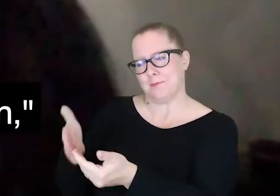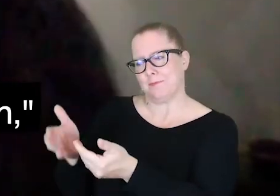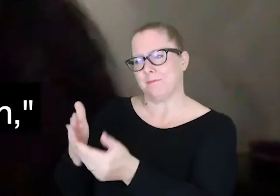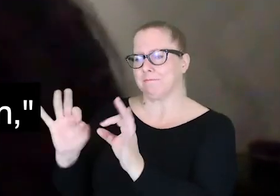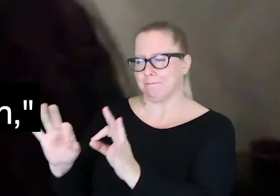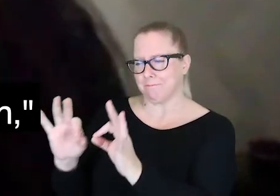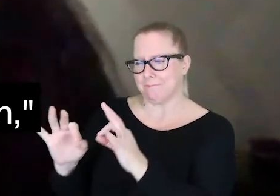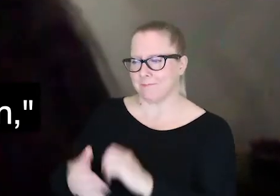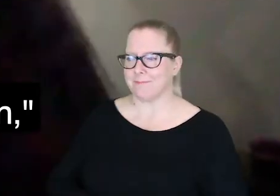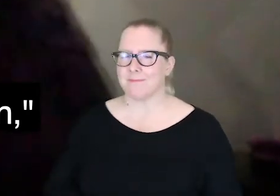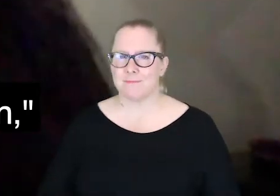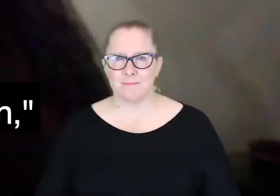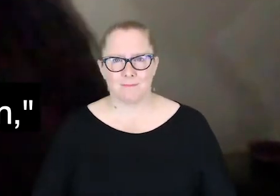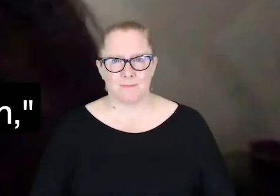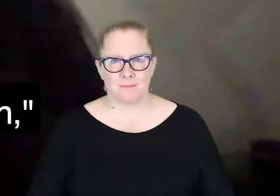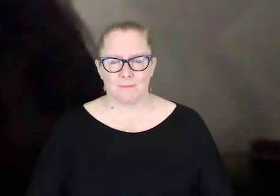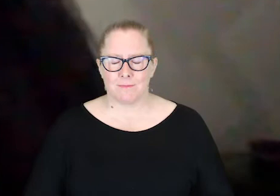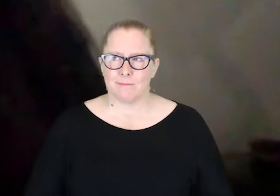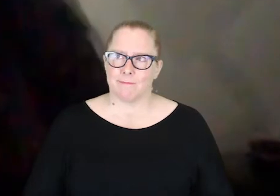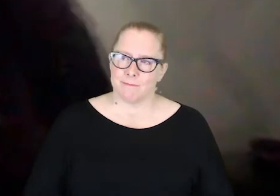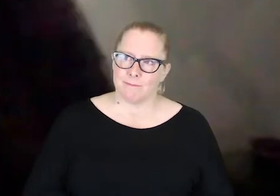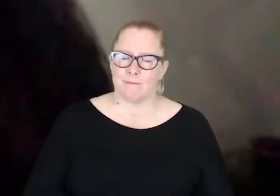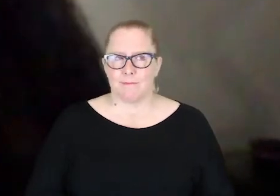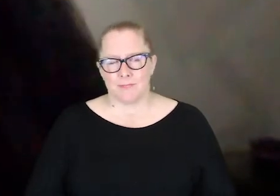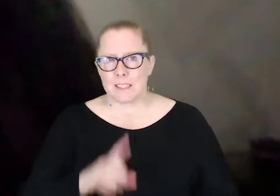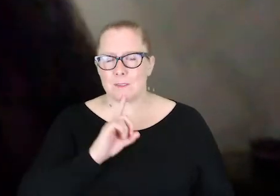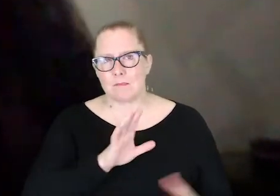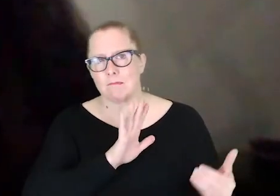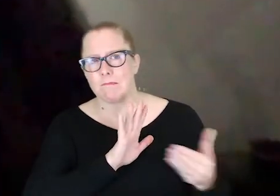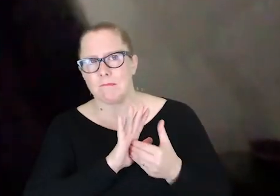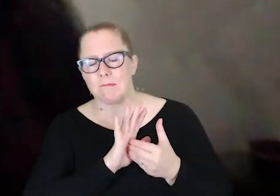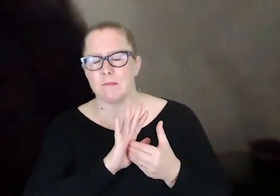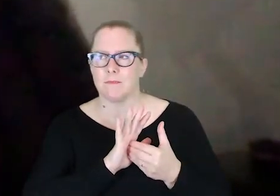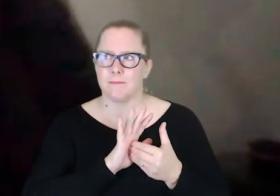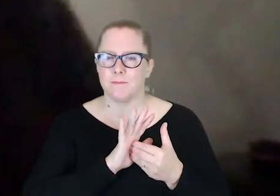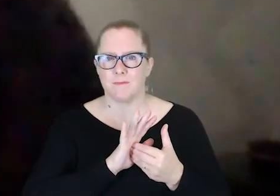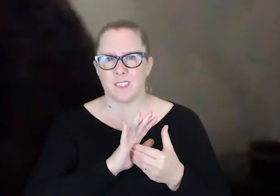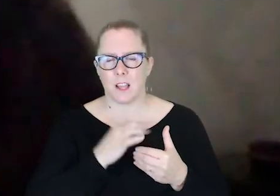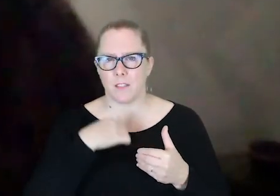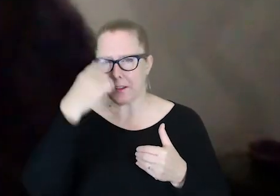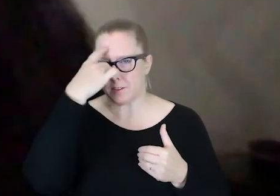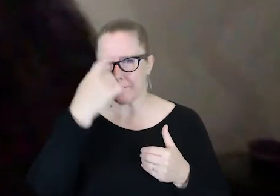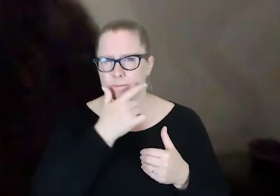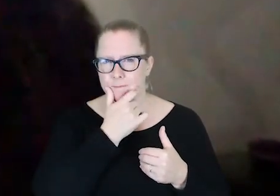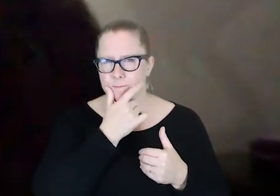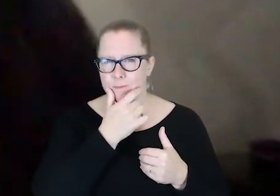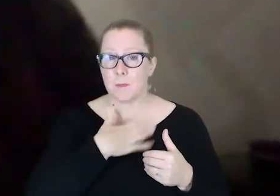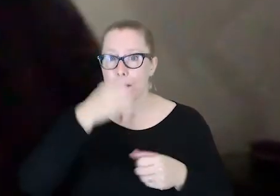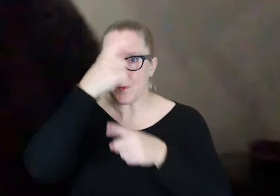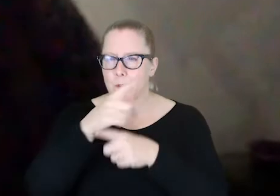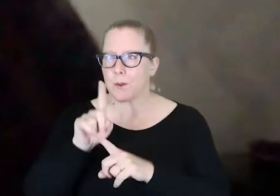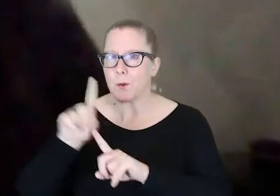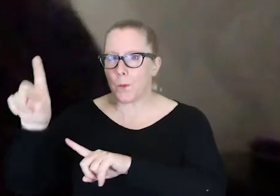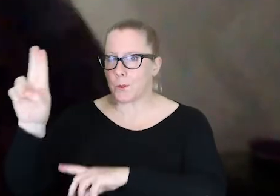courses. You just go and do the simple education. It will be convenient for you. So that kind of discrimination when I